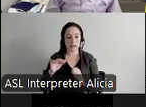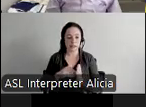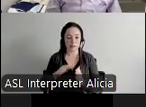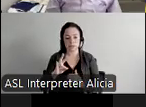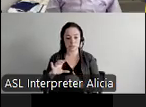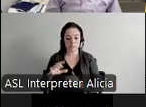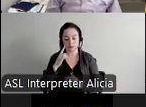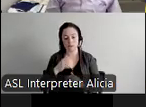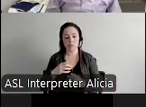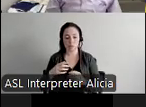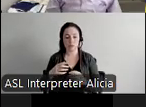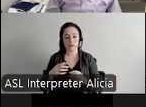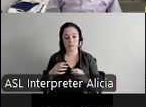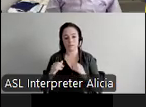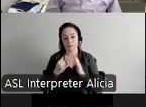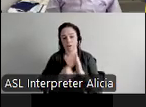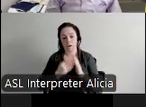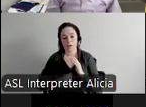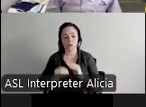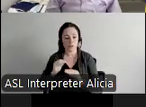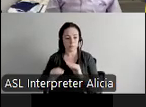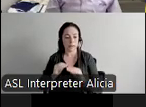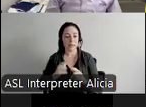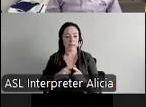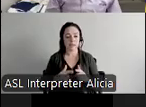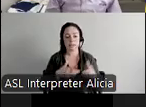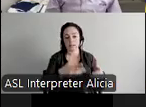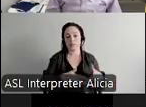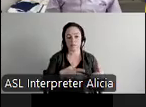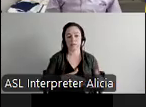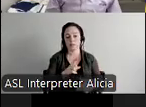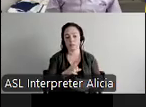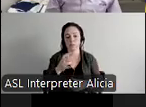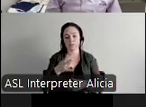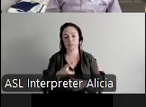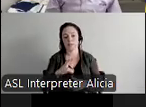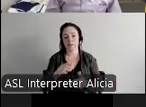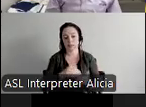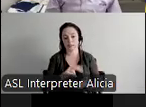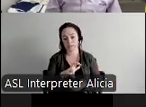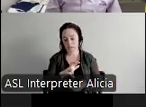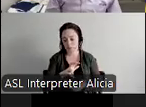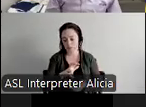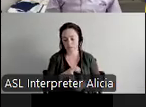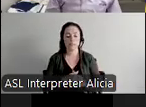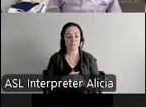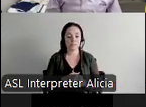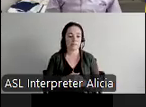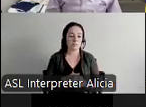art maintenance. And then we have what's left over is $117,000, 117, a little